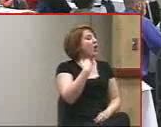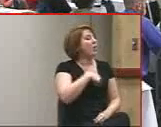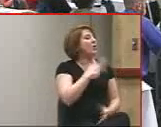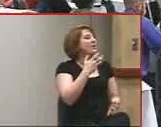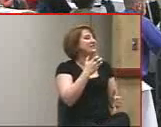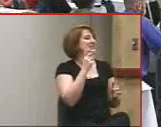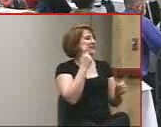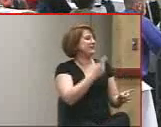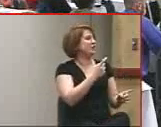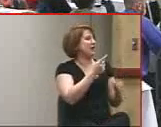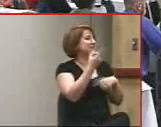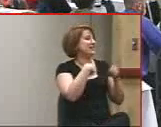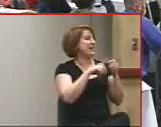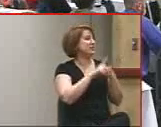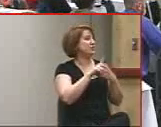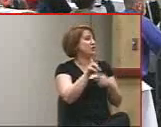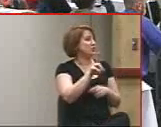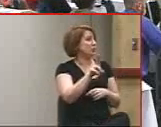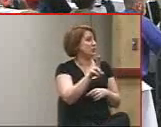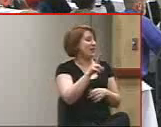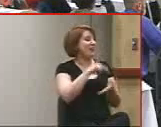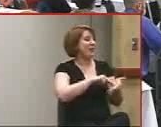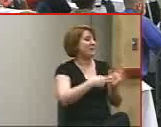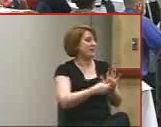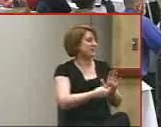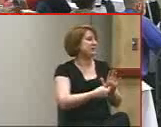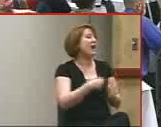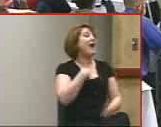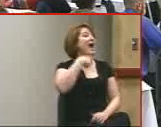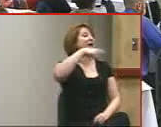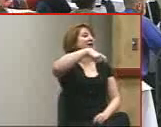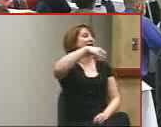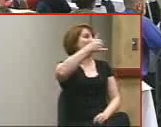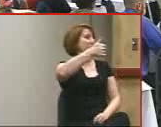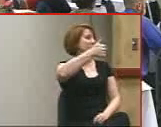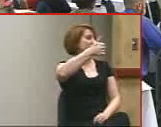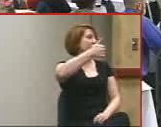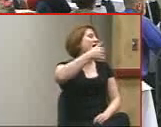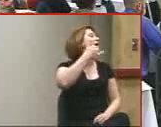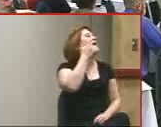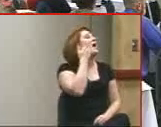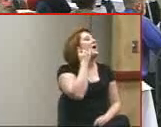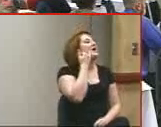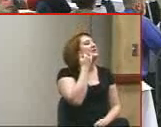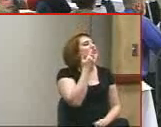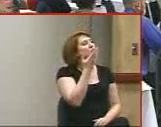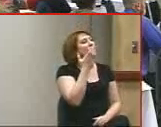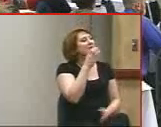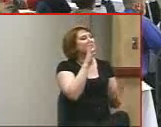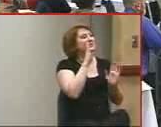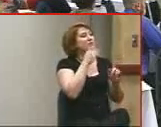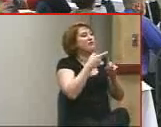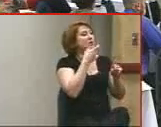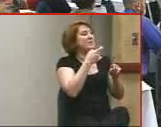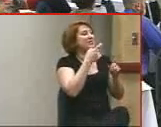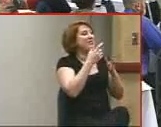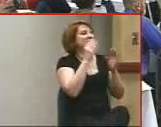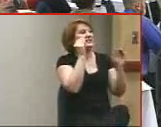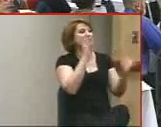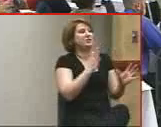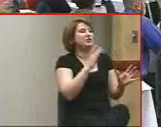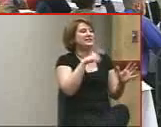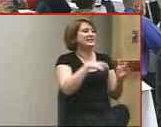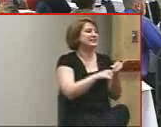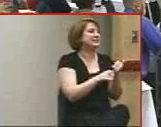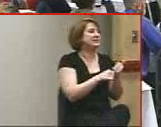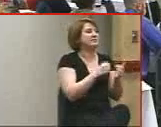give her a sign to use that means I need help. And when she wants attention from the teacher, when she wants assistance, when